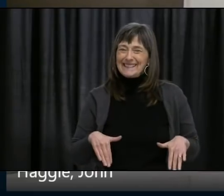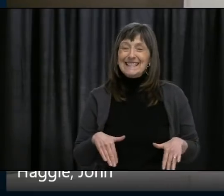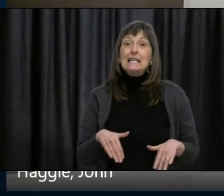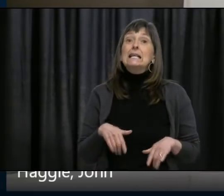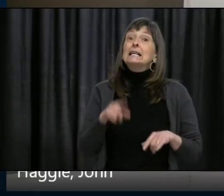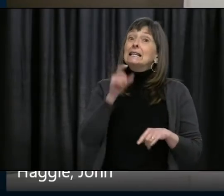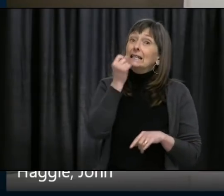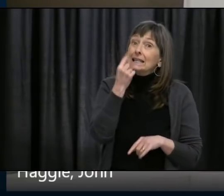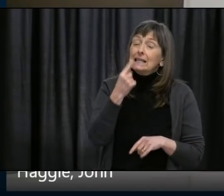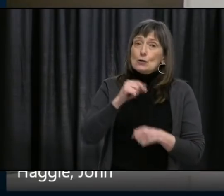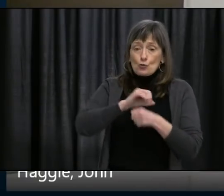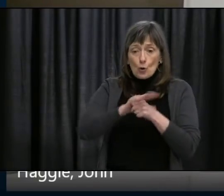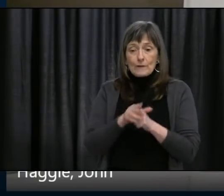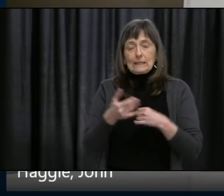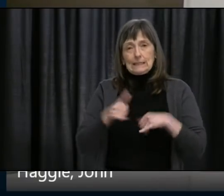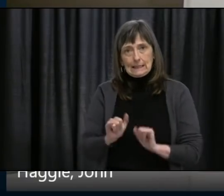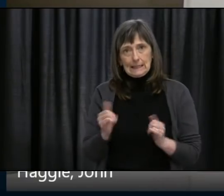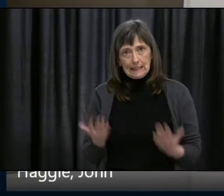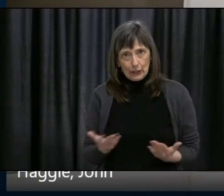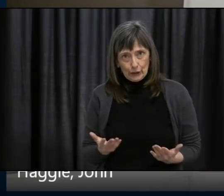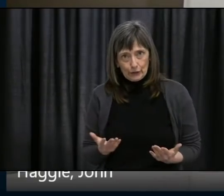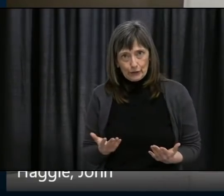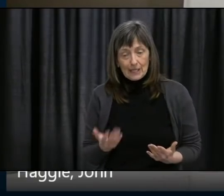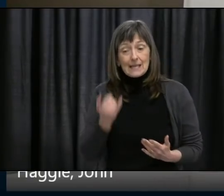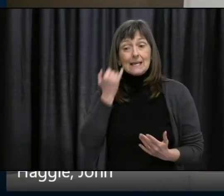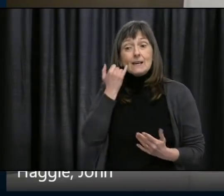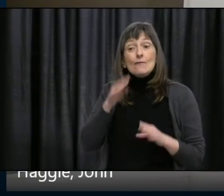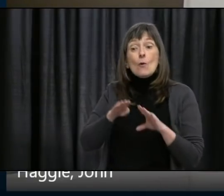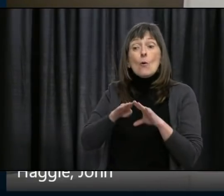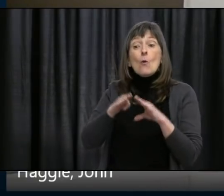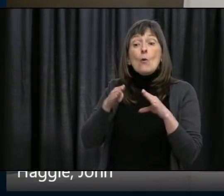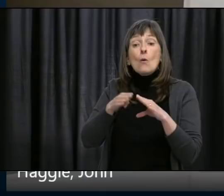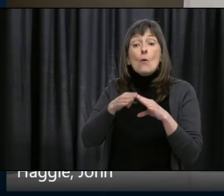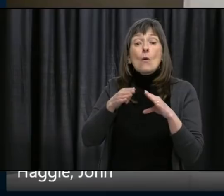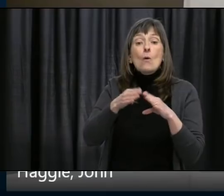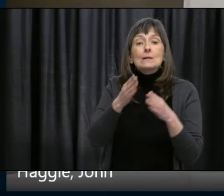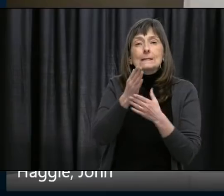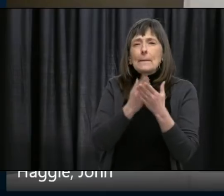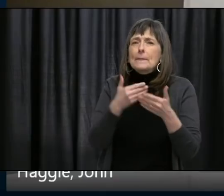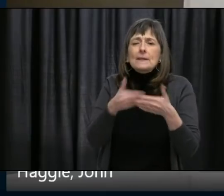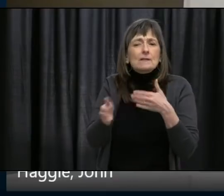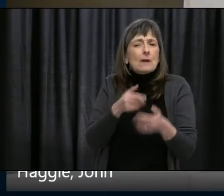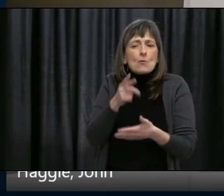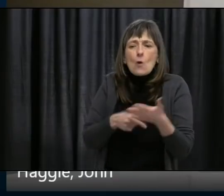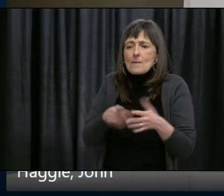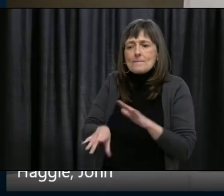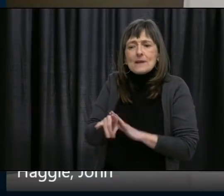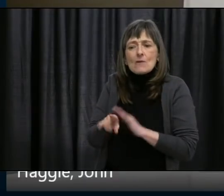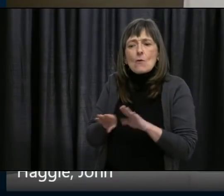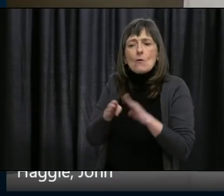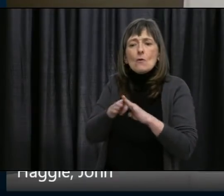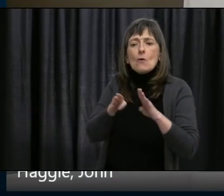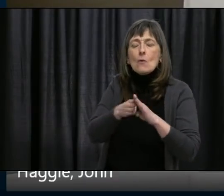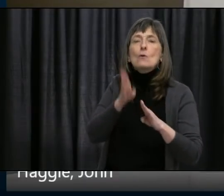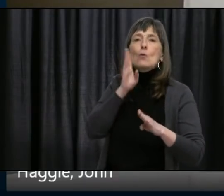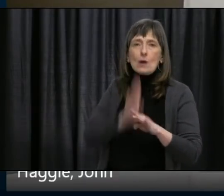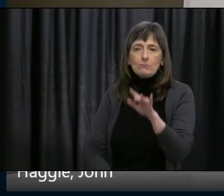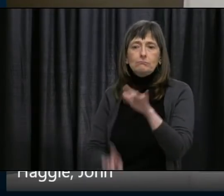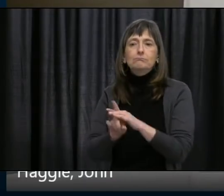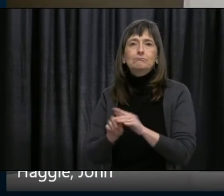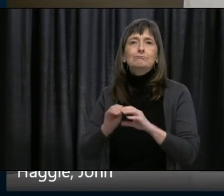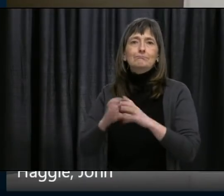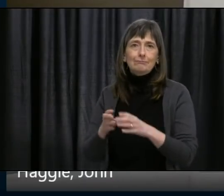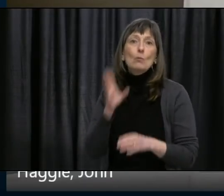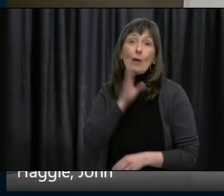sick. What we have to do is try and reduce that number and reduce that risk as far as possible. And so it's going to be a